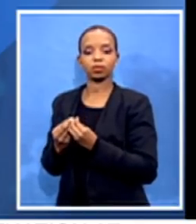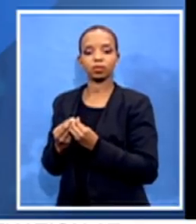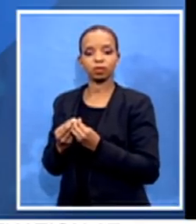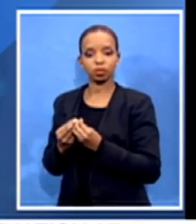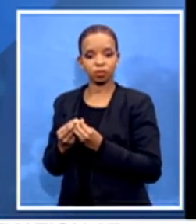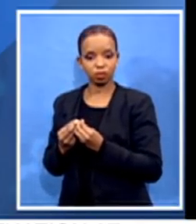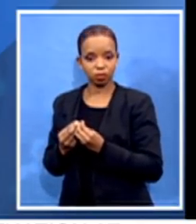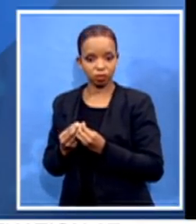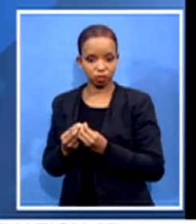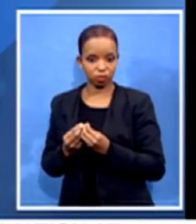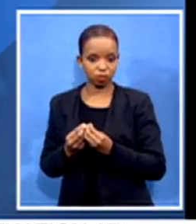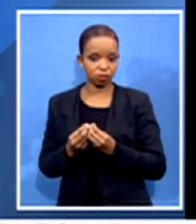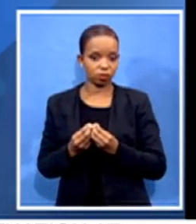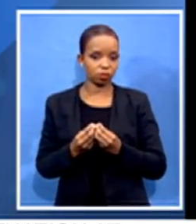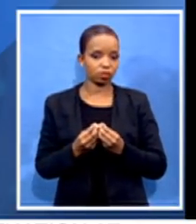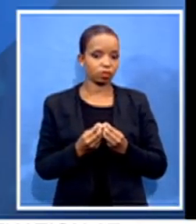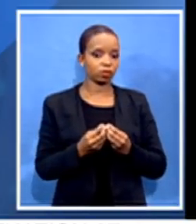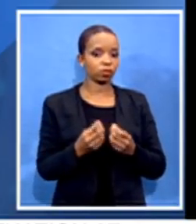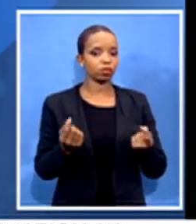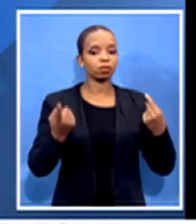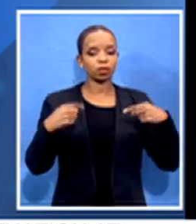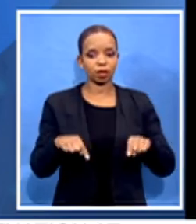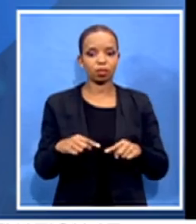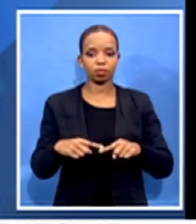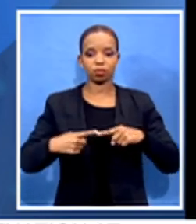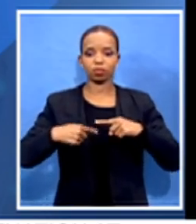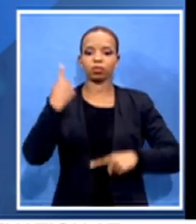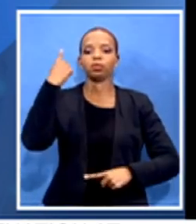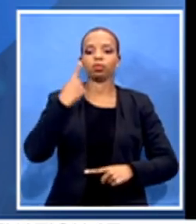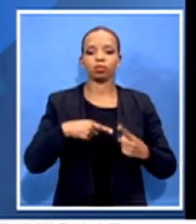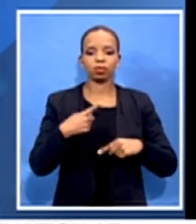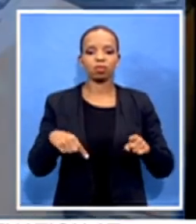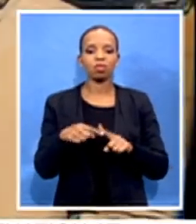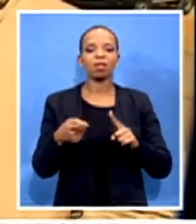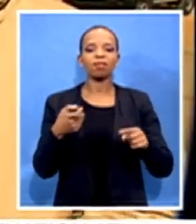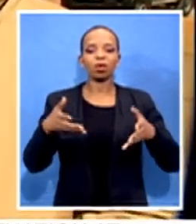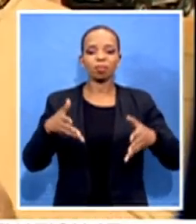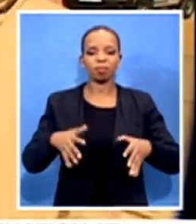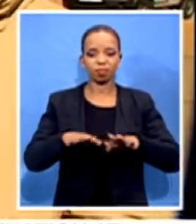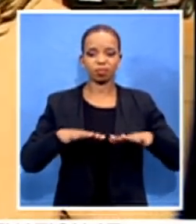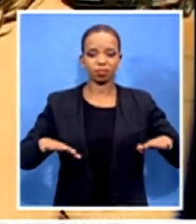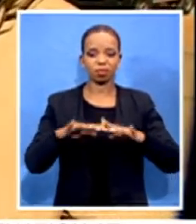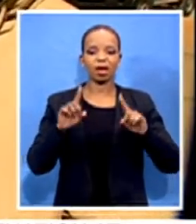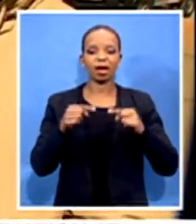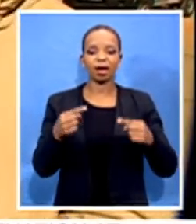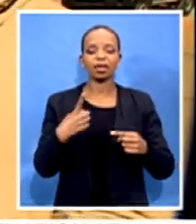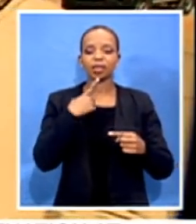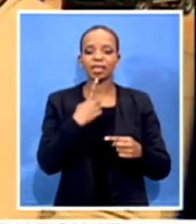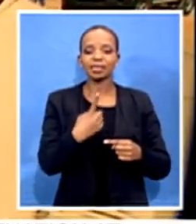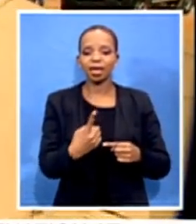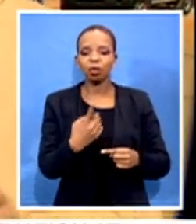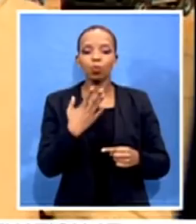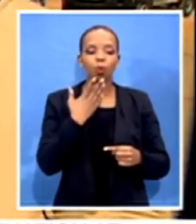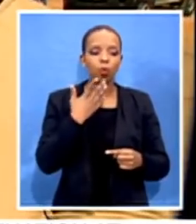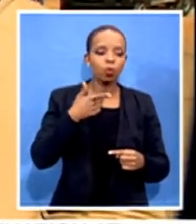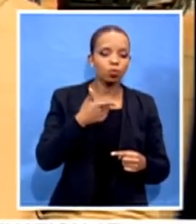Police came, they literally chased us away from the scene. So I can't really categorically say who was